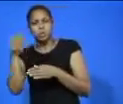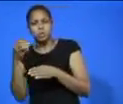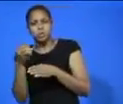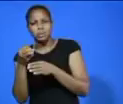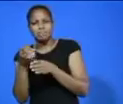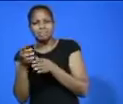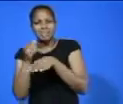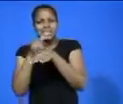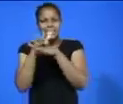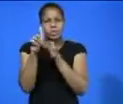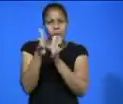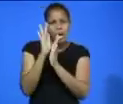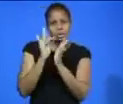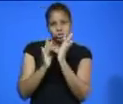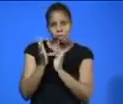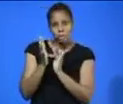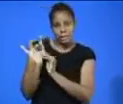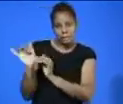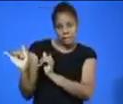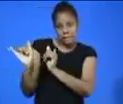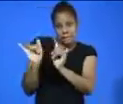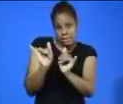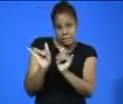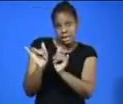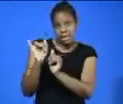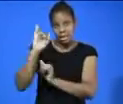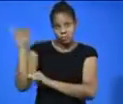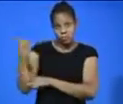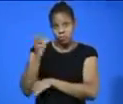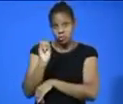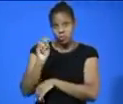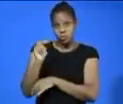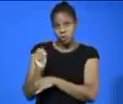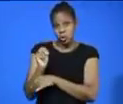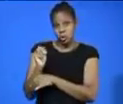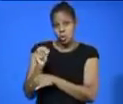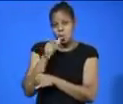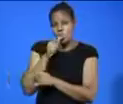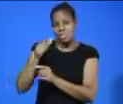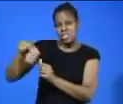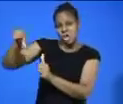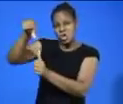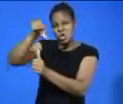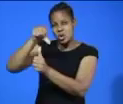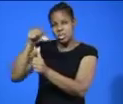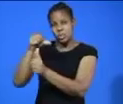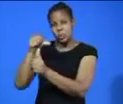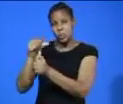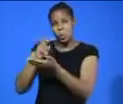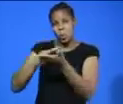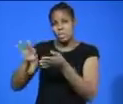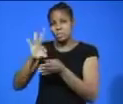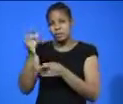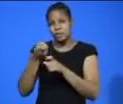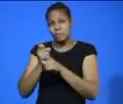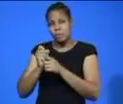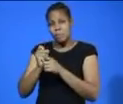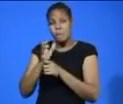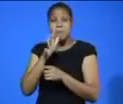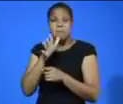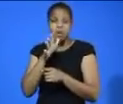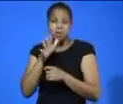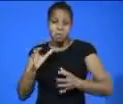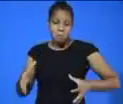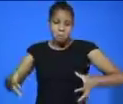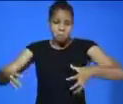Jesus? The same John who was anointed with the Holy Ghost from his mother's womb. The